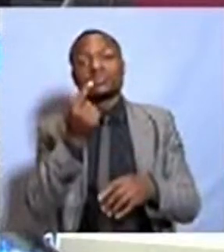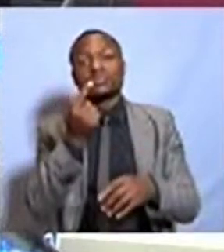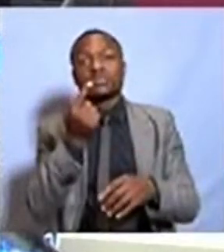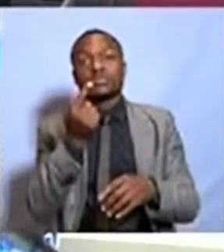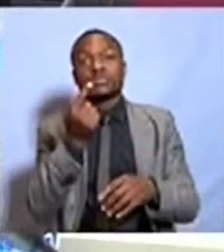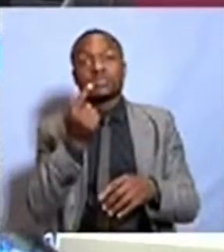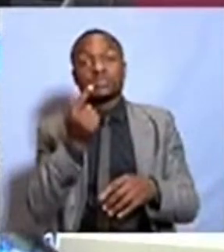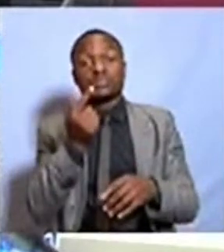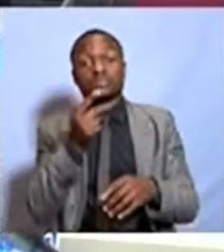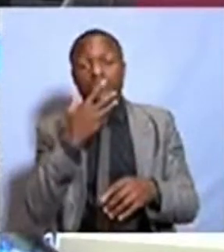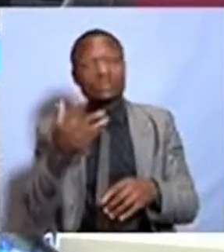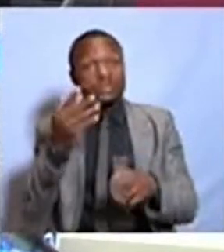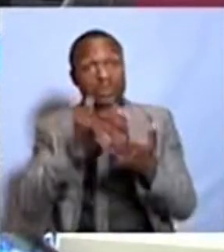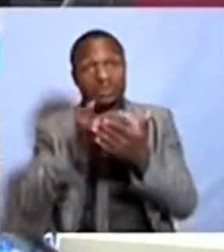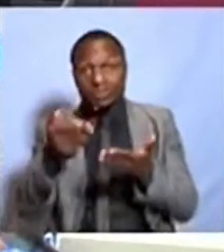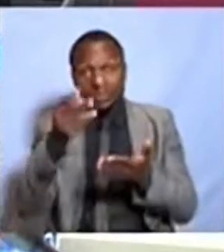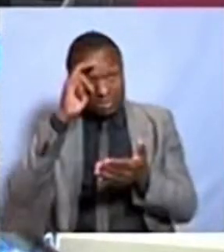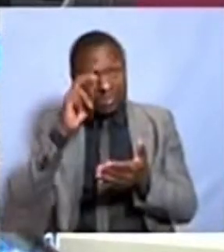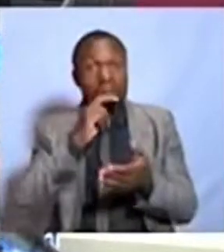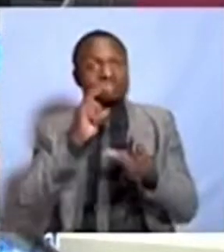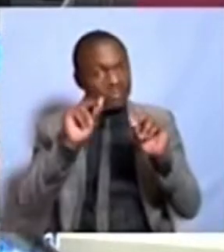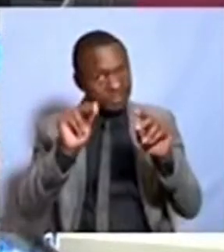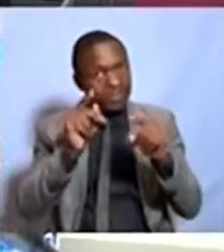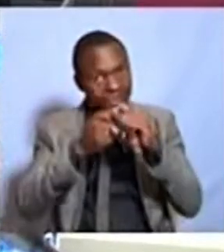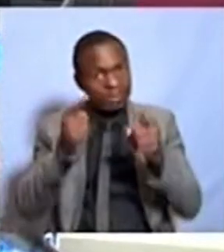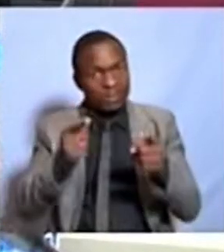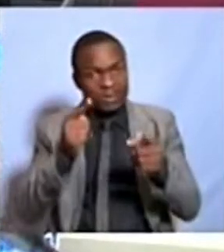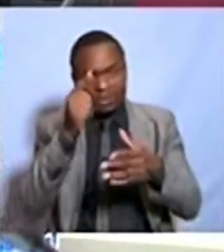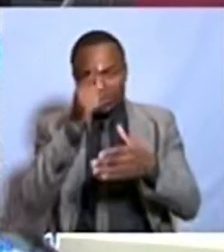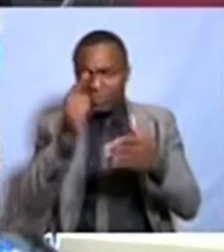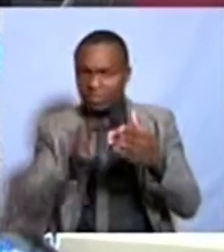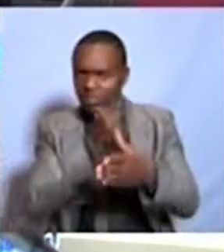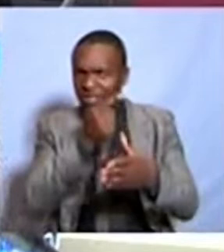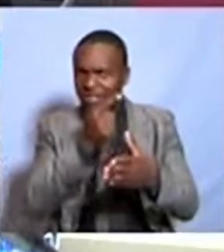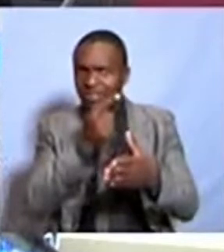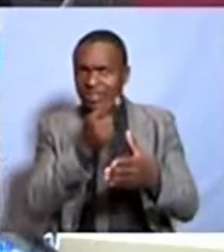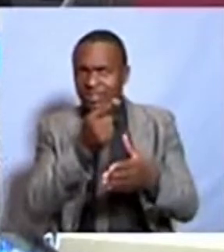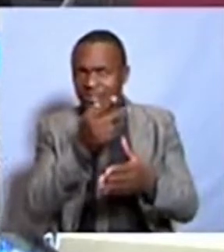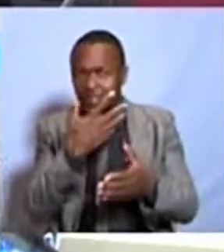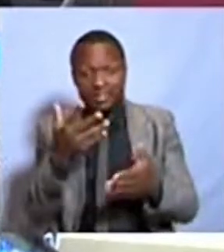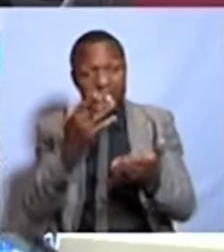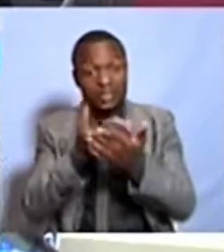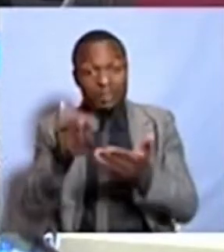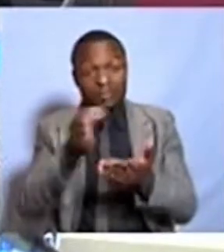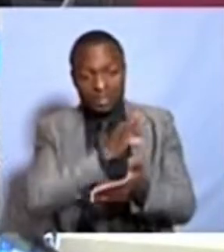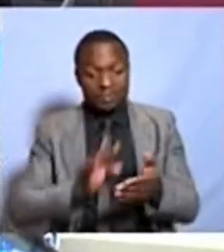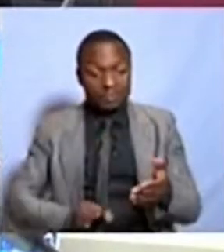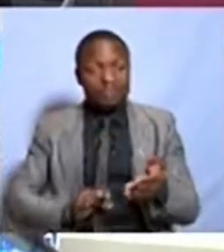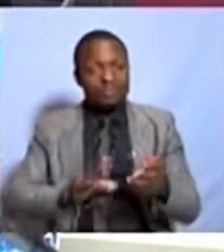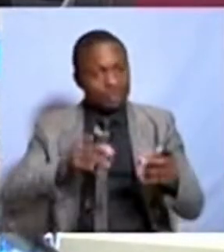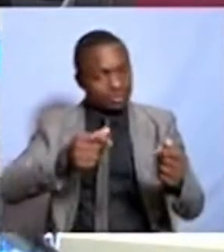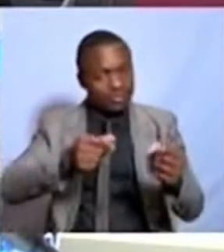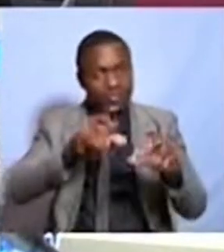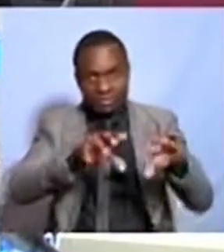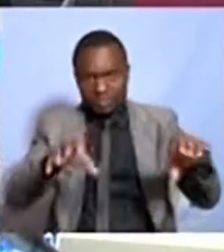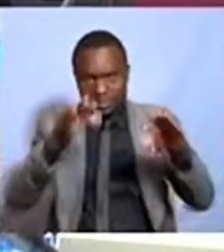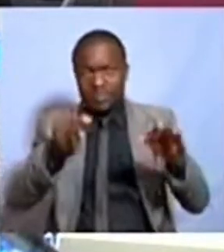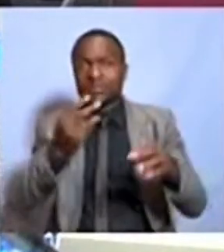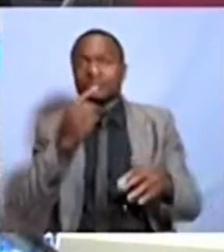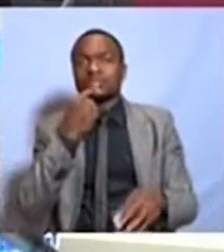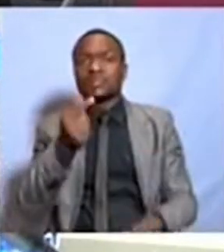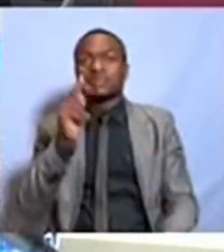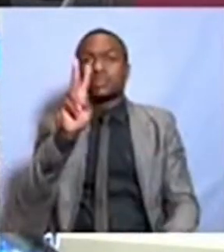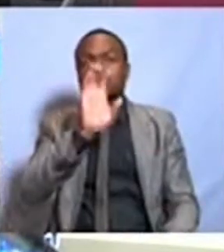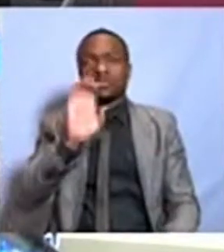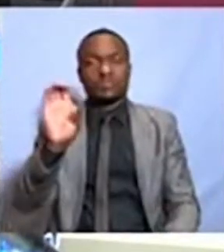goat. My first thought is, what is the next meal that I'm going to feed my children? And 200 kwacha is not enough money to, if we are going to say that they're using